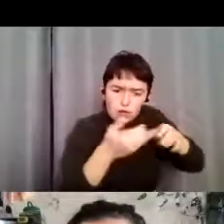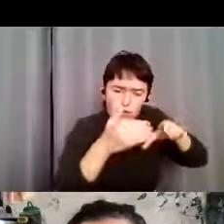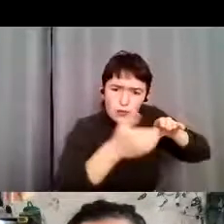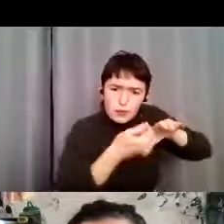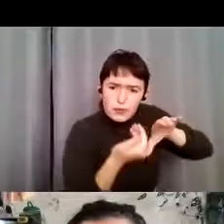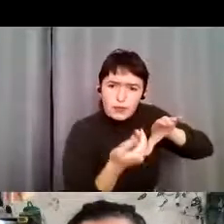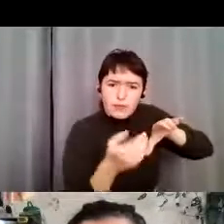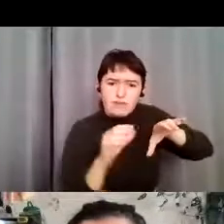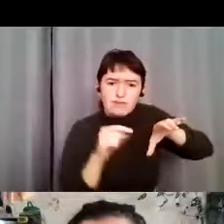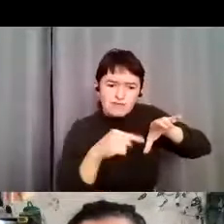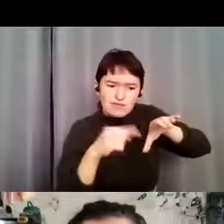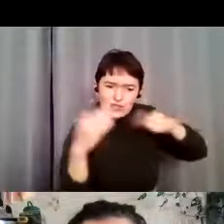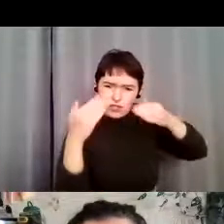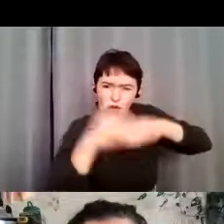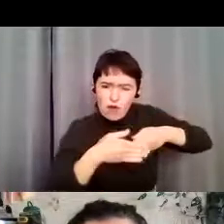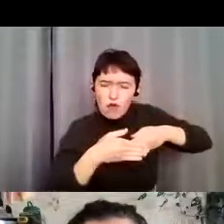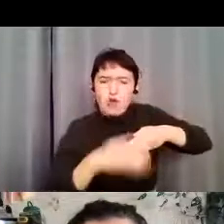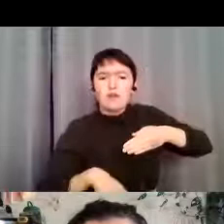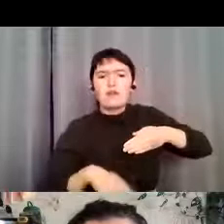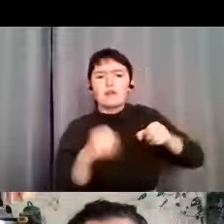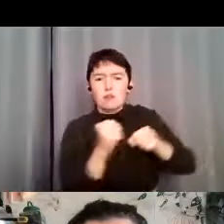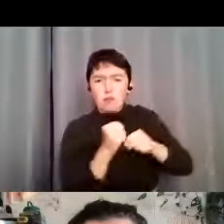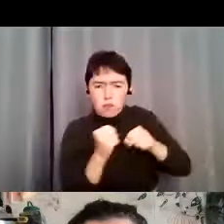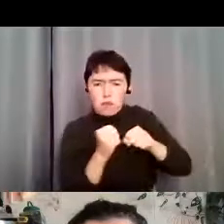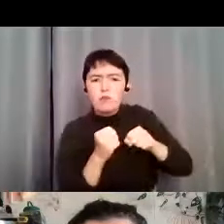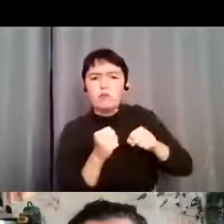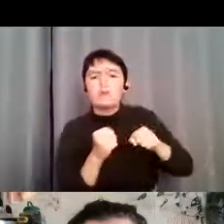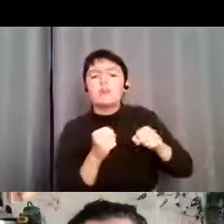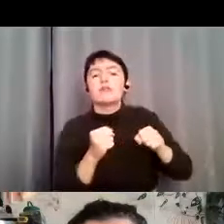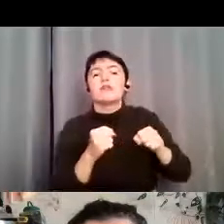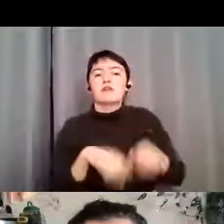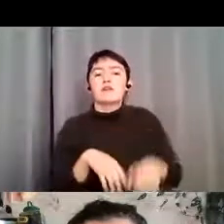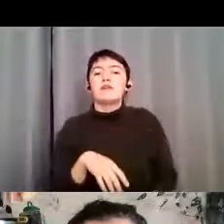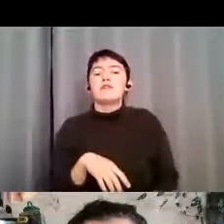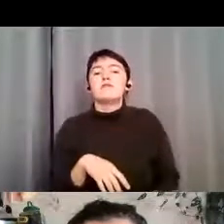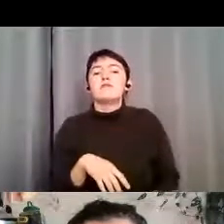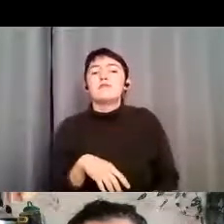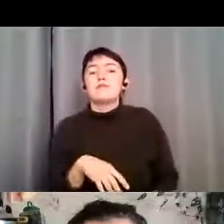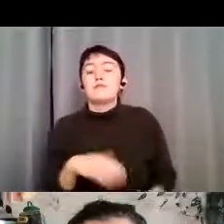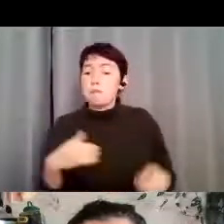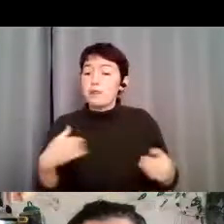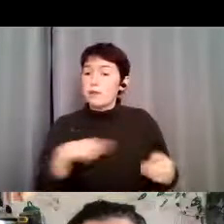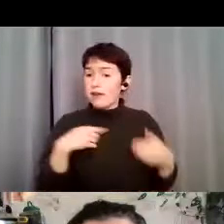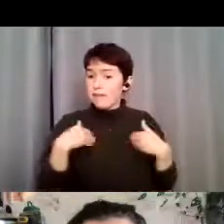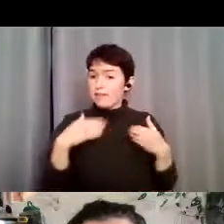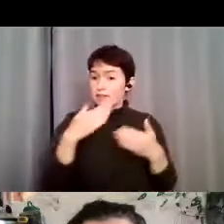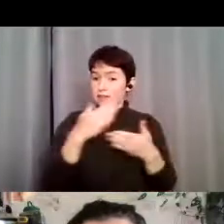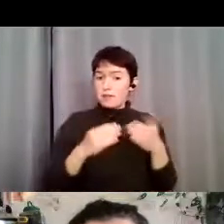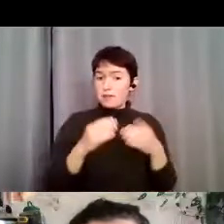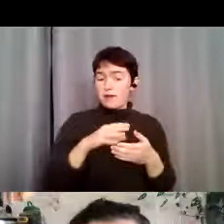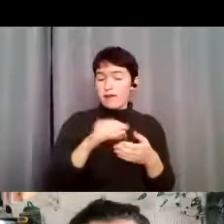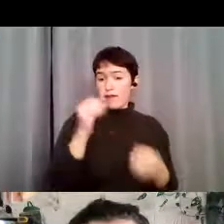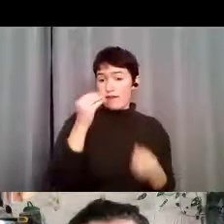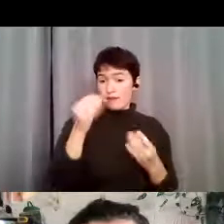slide, in some of these cold, dark craters, we have some information from LRO and other spacecraft